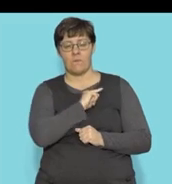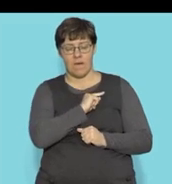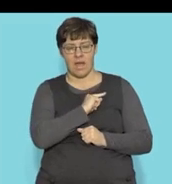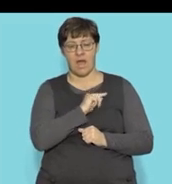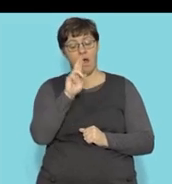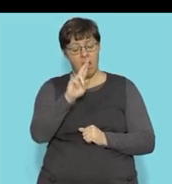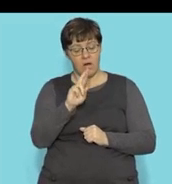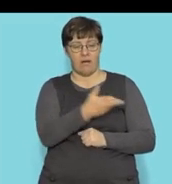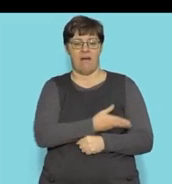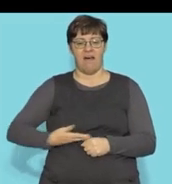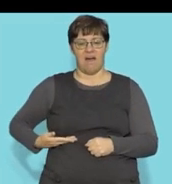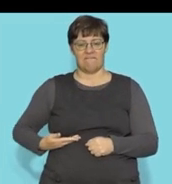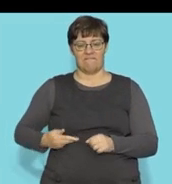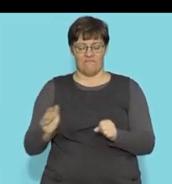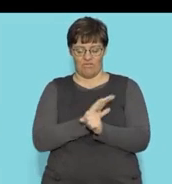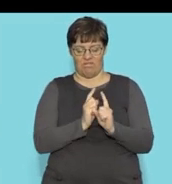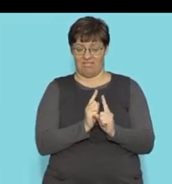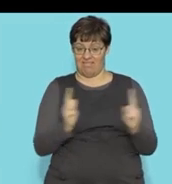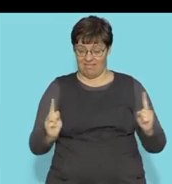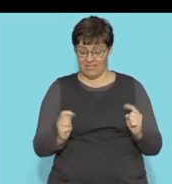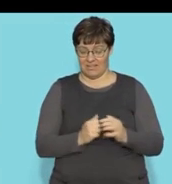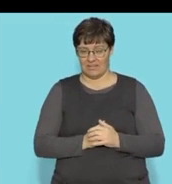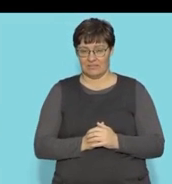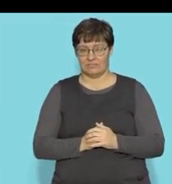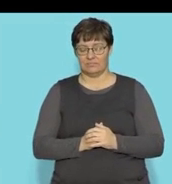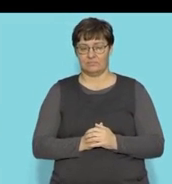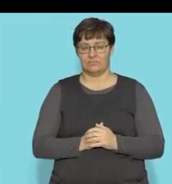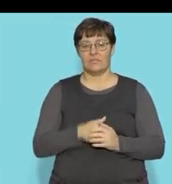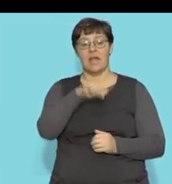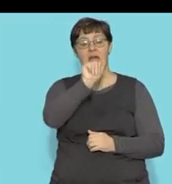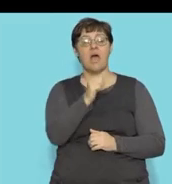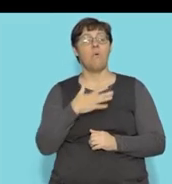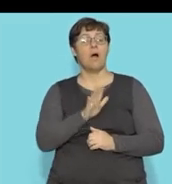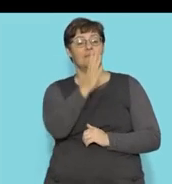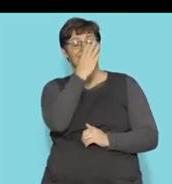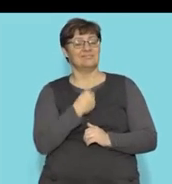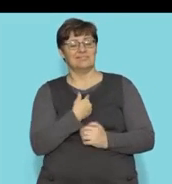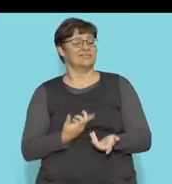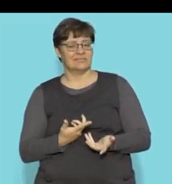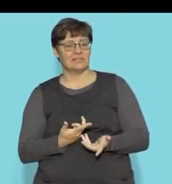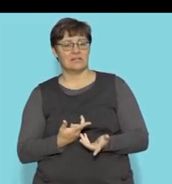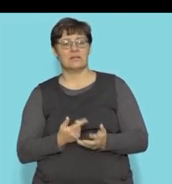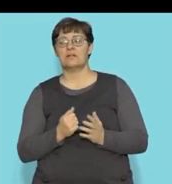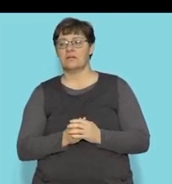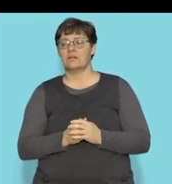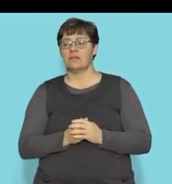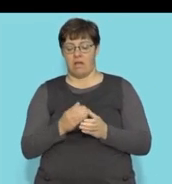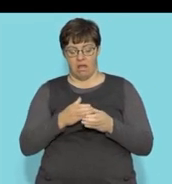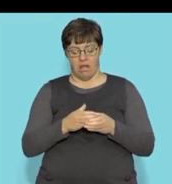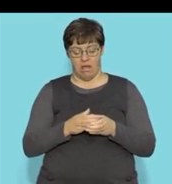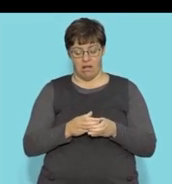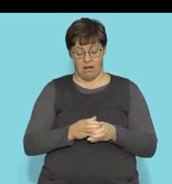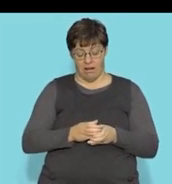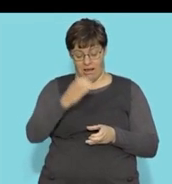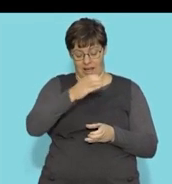is half of my diameter. So A is asking us to calculate the inner height of